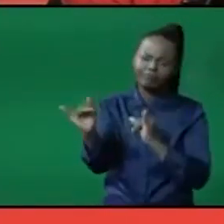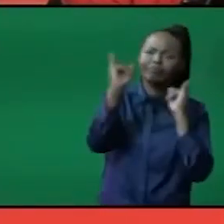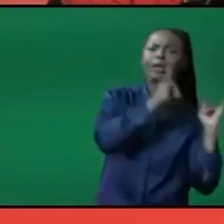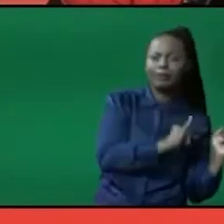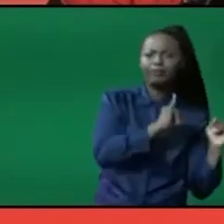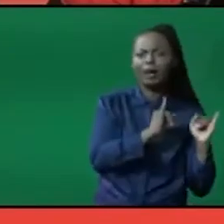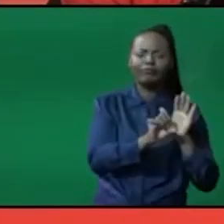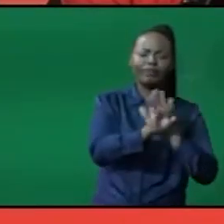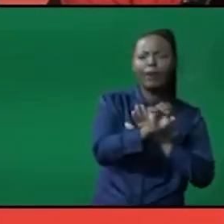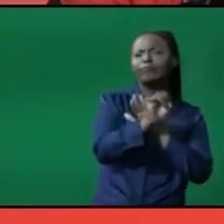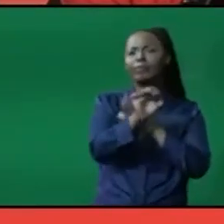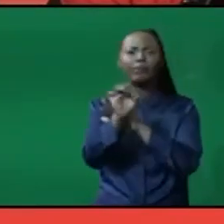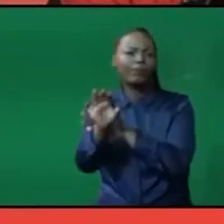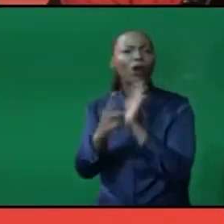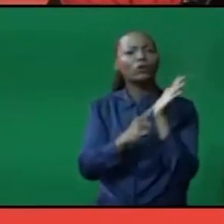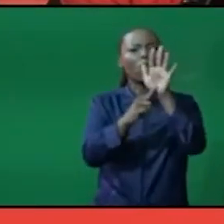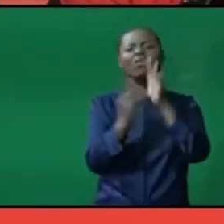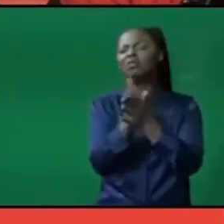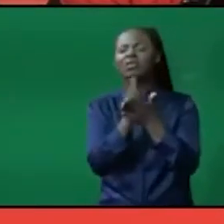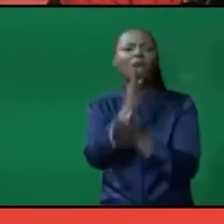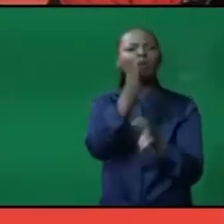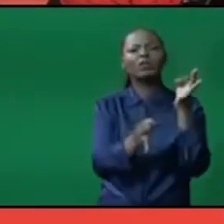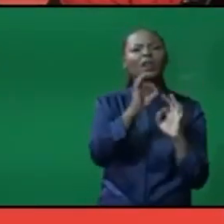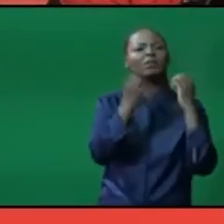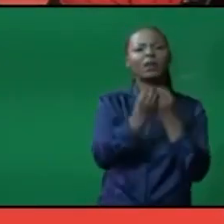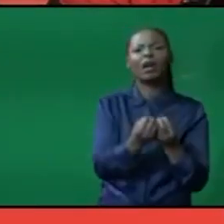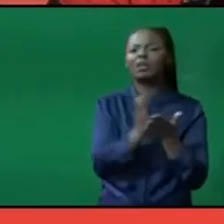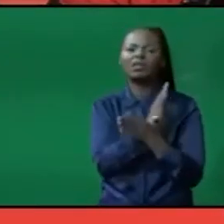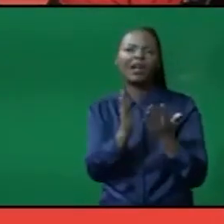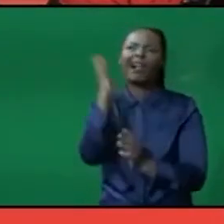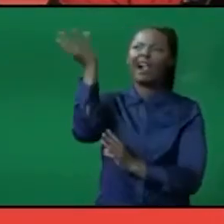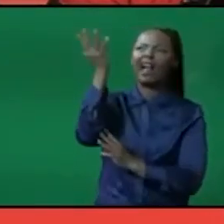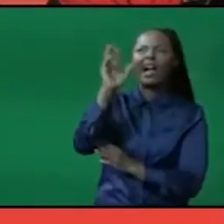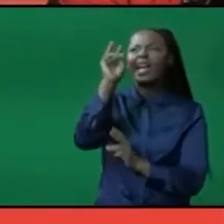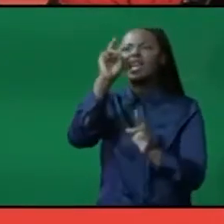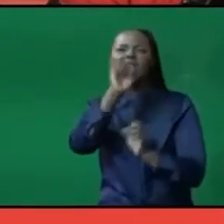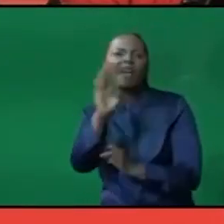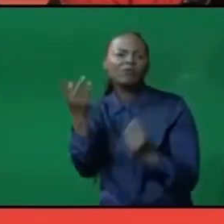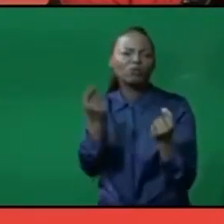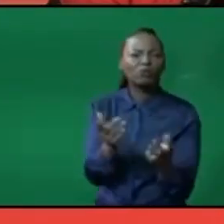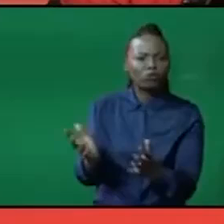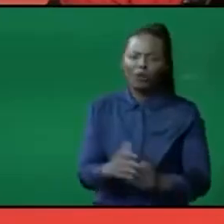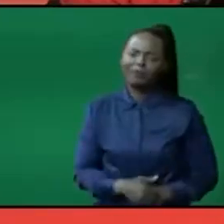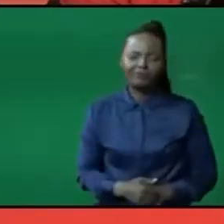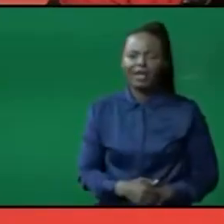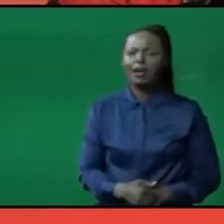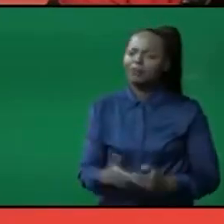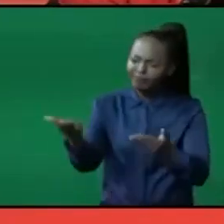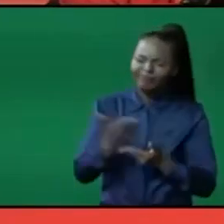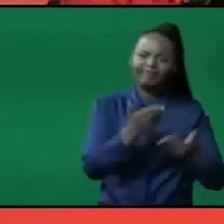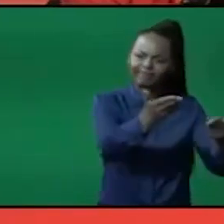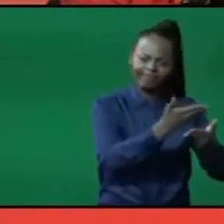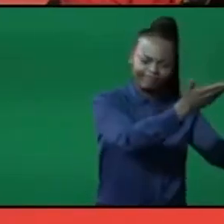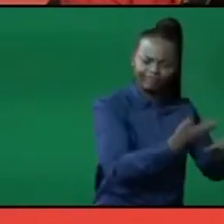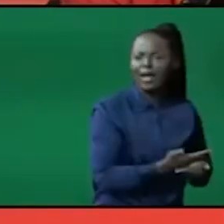EFF may not be interested in its literature. So you need to bring all different kinds